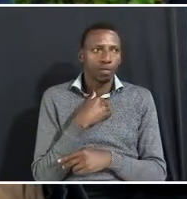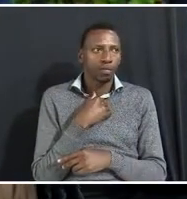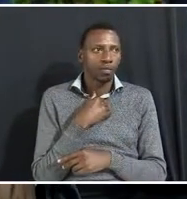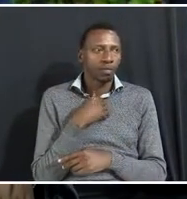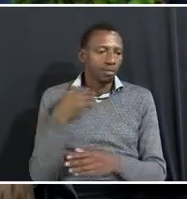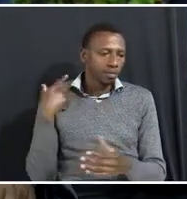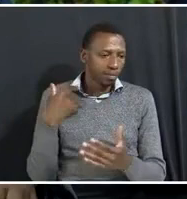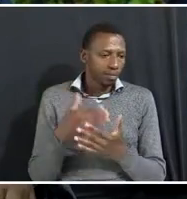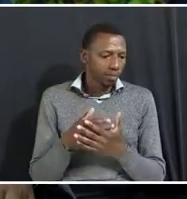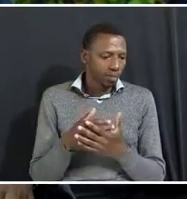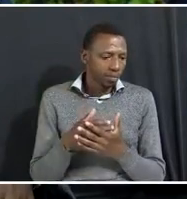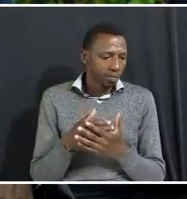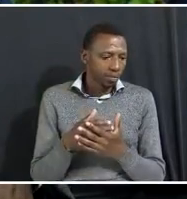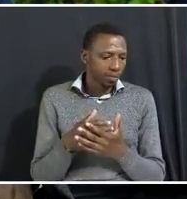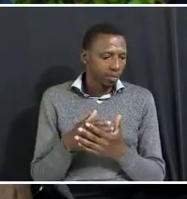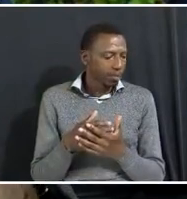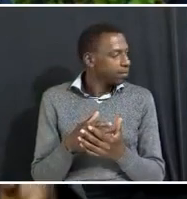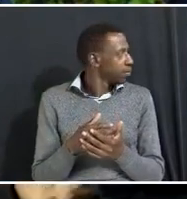having